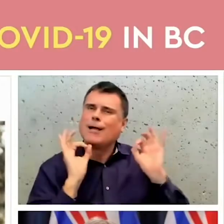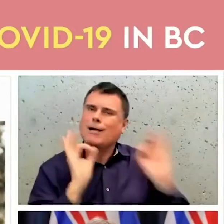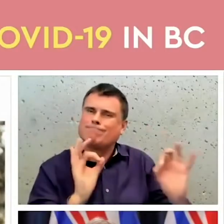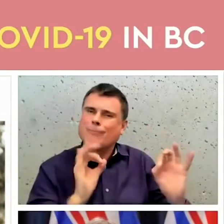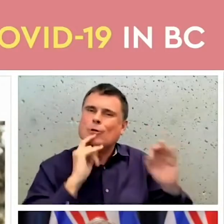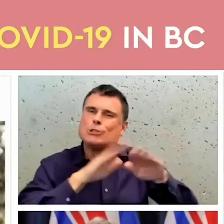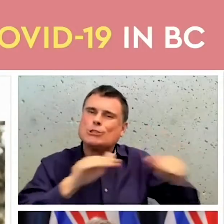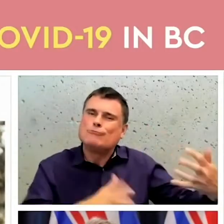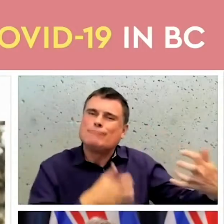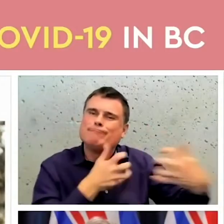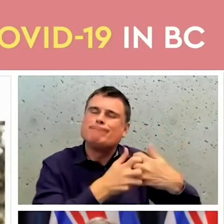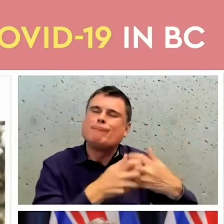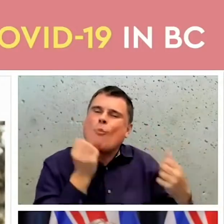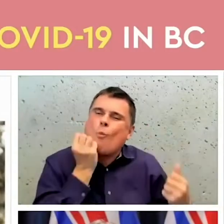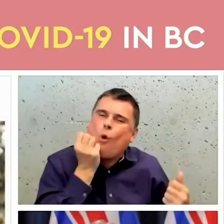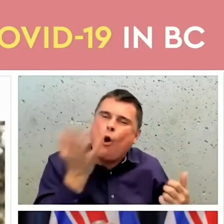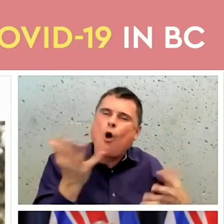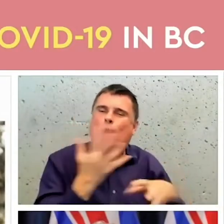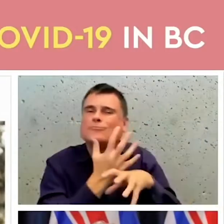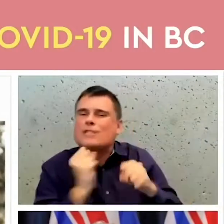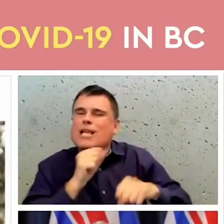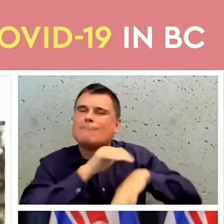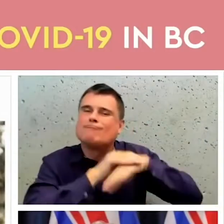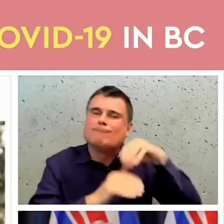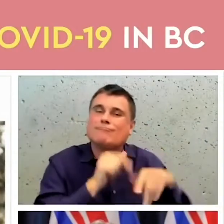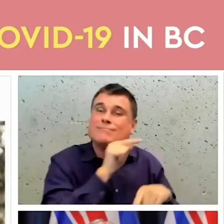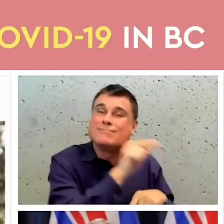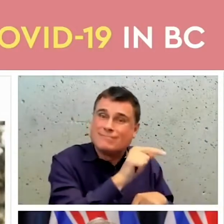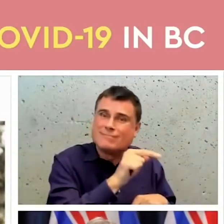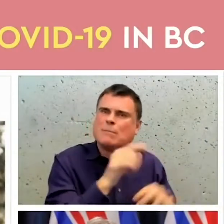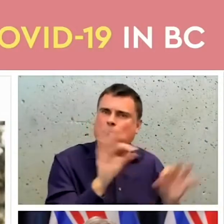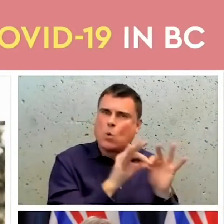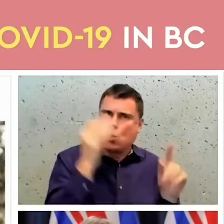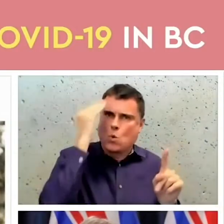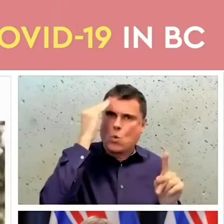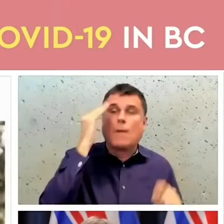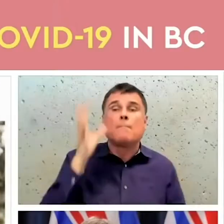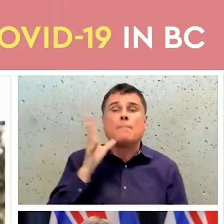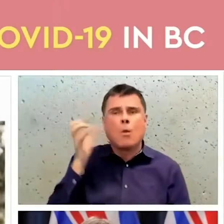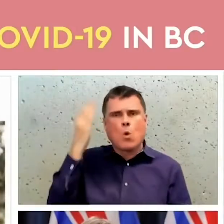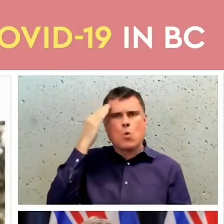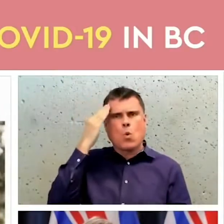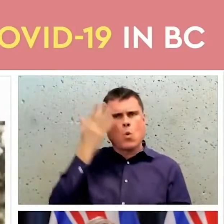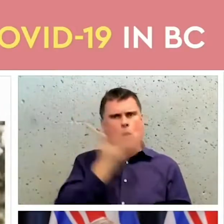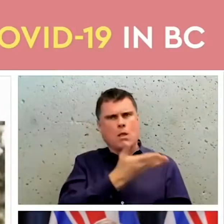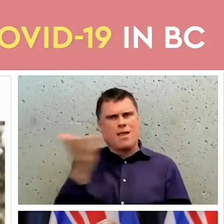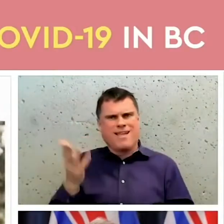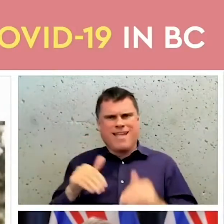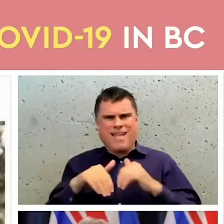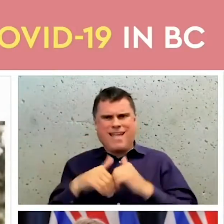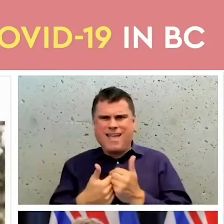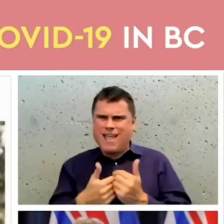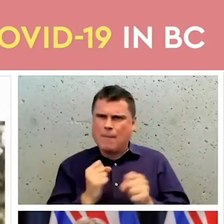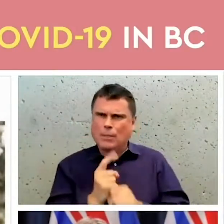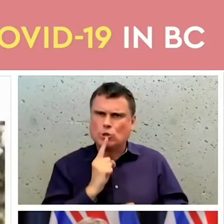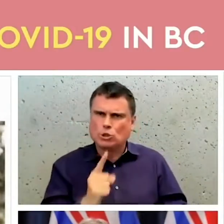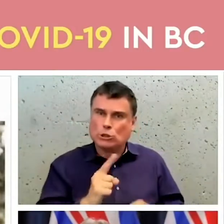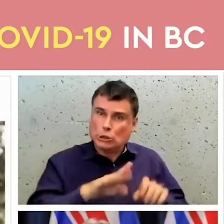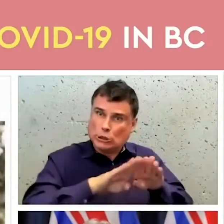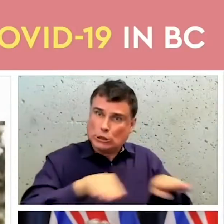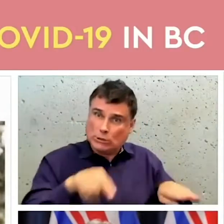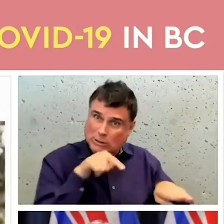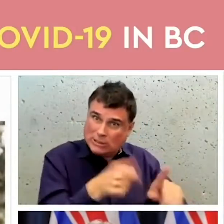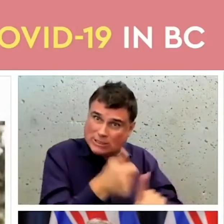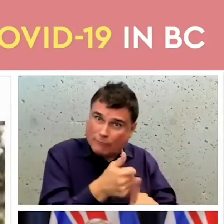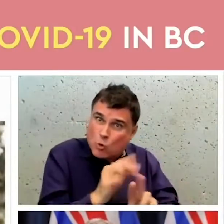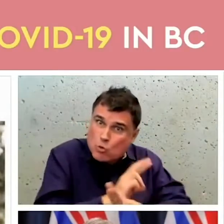parents to help get their child ready for a vaccine. And as I said, there's actually lots of great resources, both for parents and for children